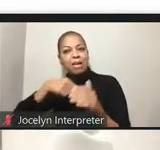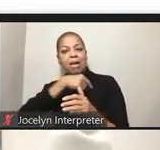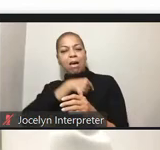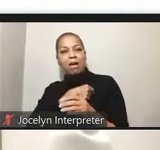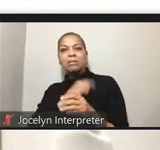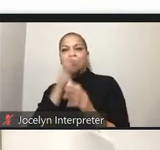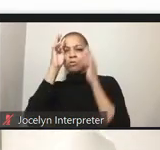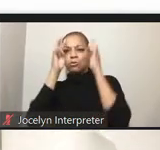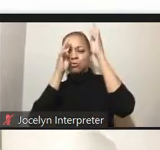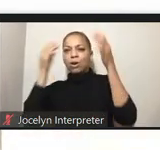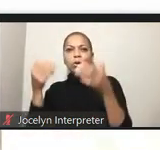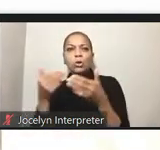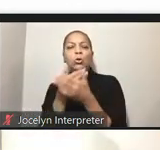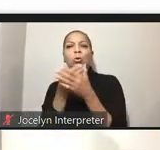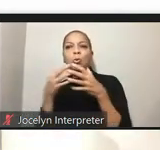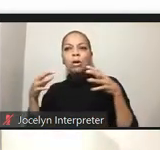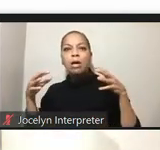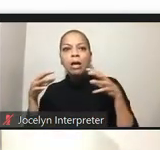collective memories.